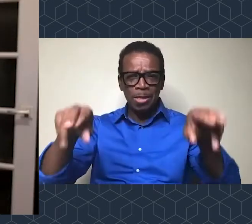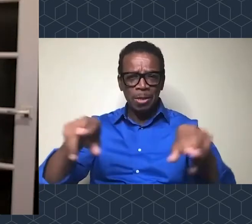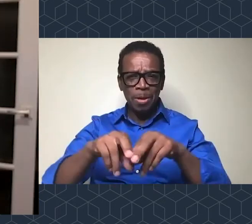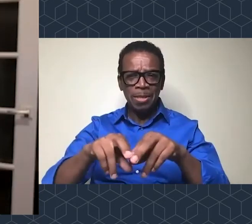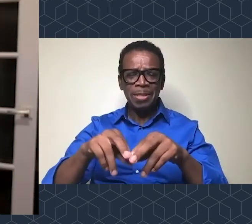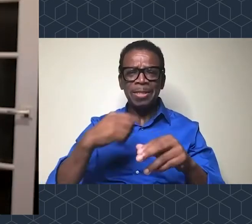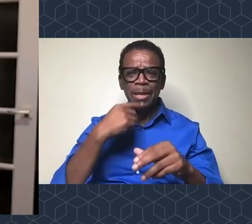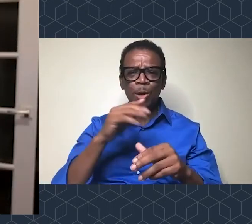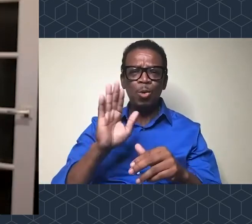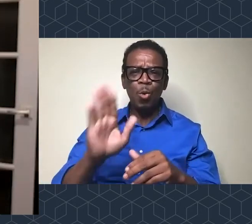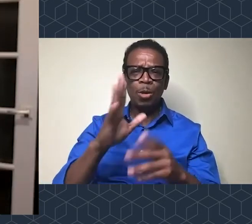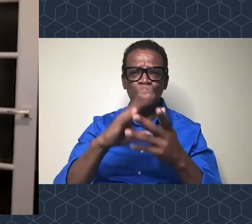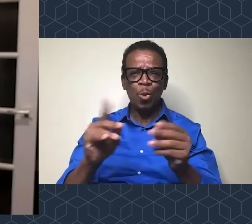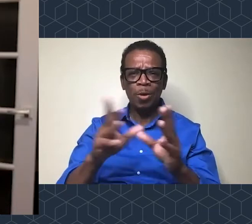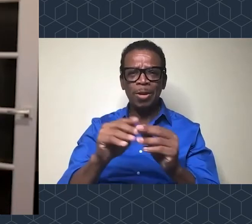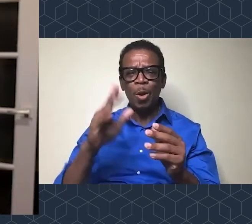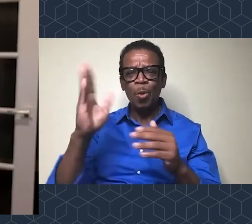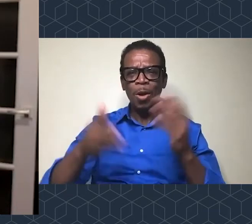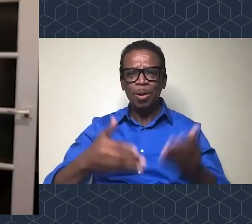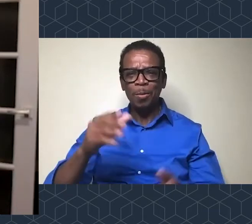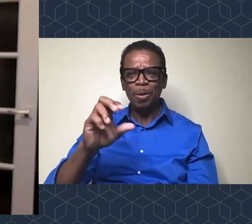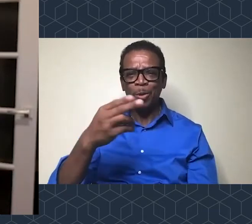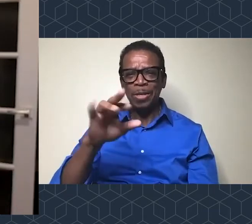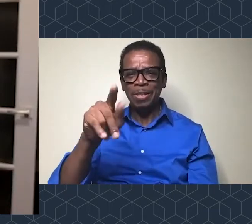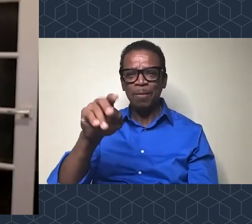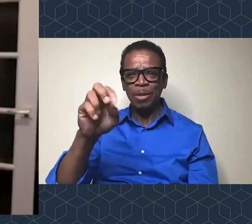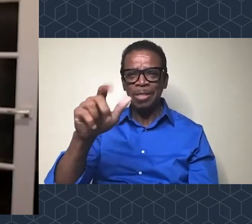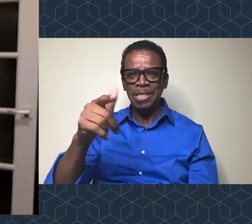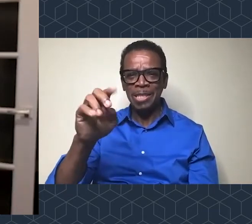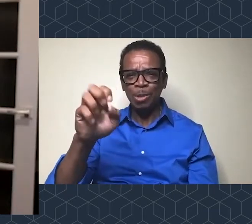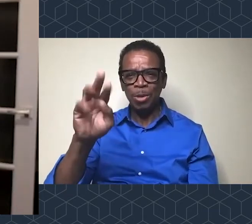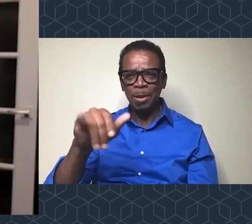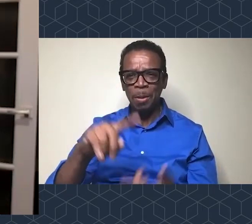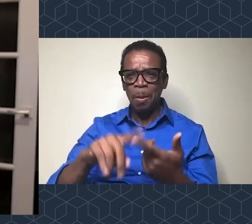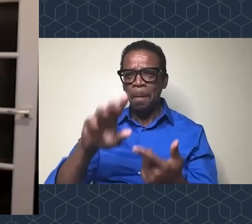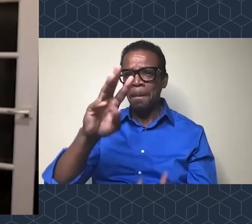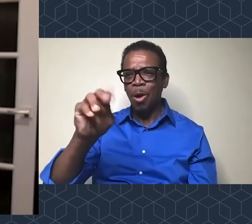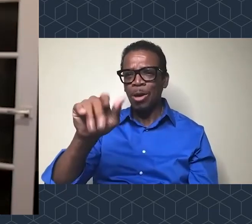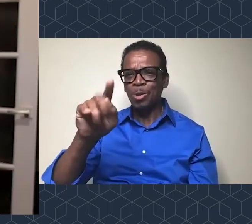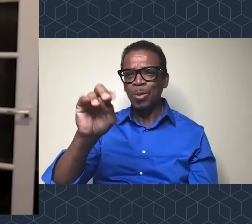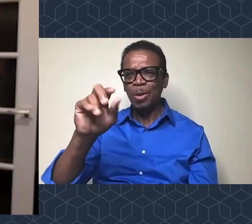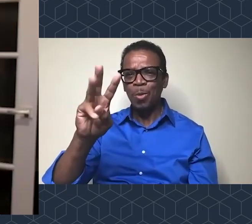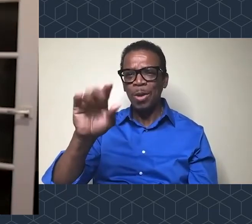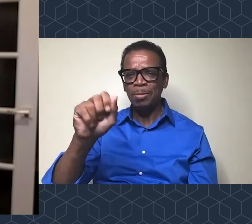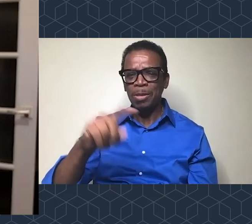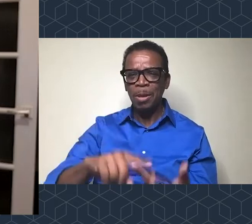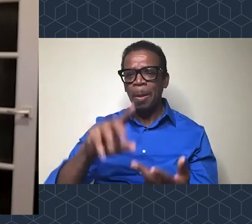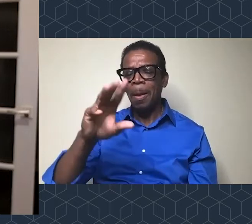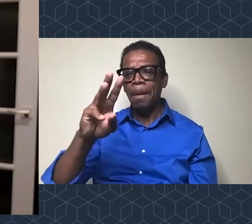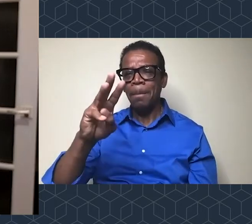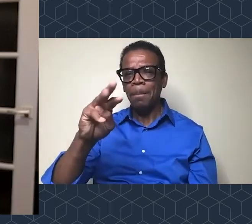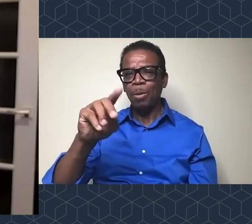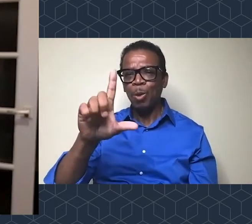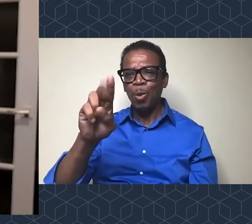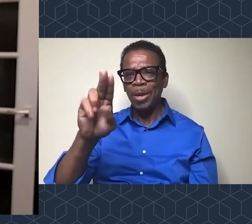a brand that tells your authentic story, please welcome Christopher Gentry, Marjorie Williams, and Luli